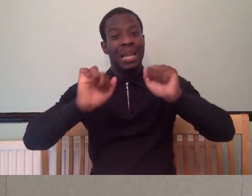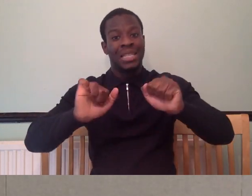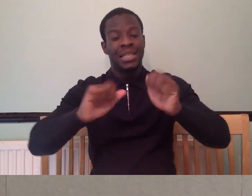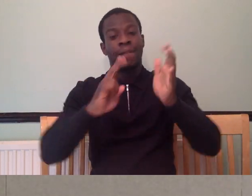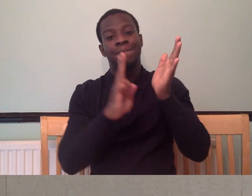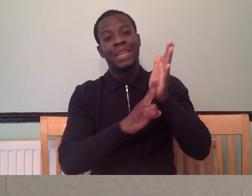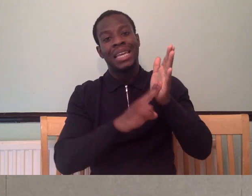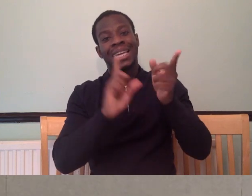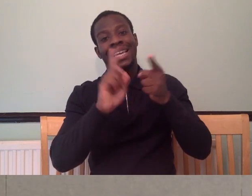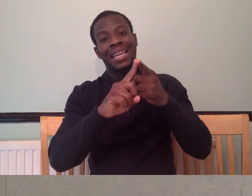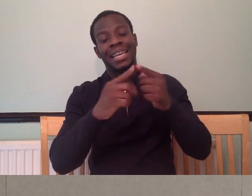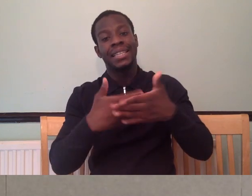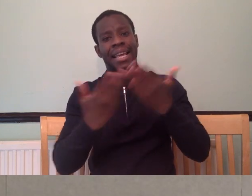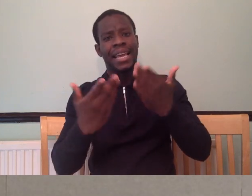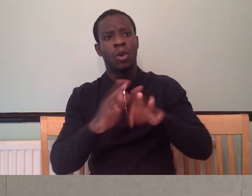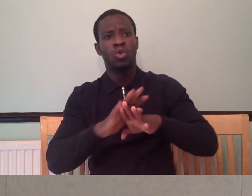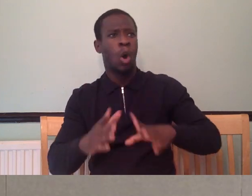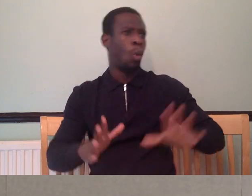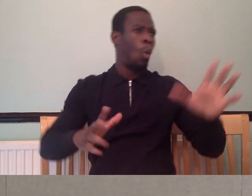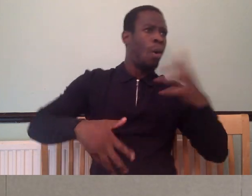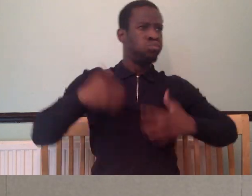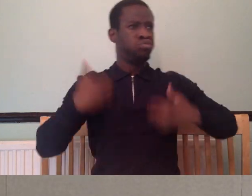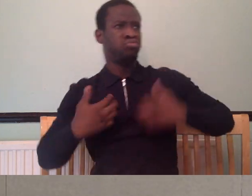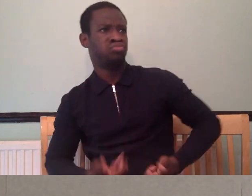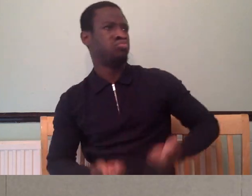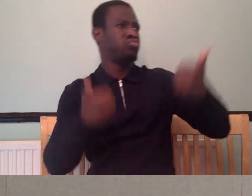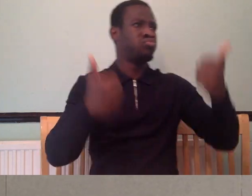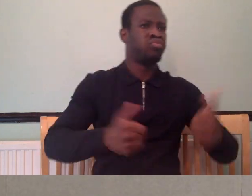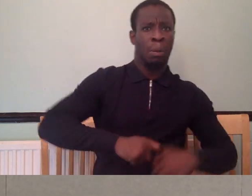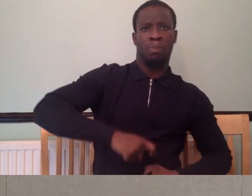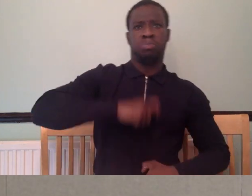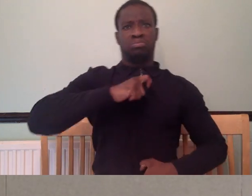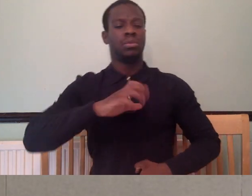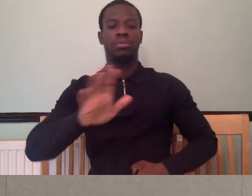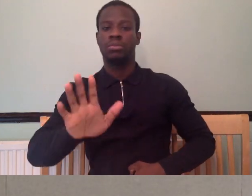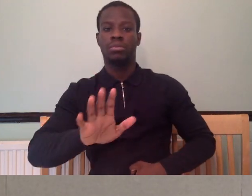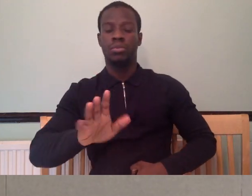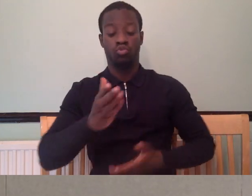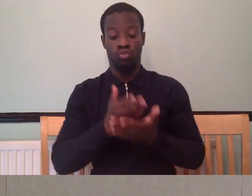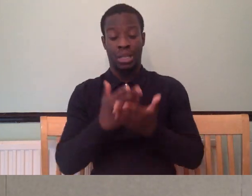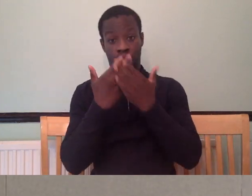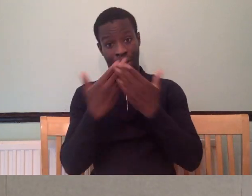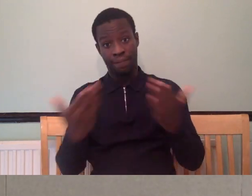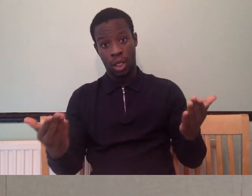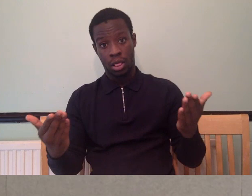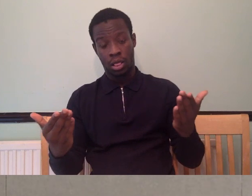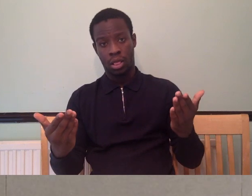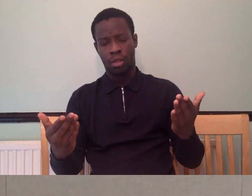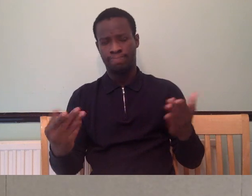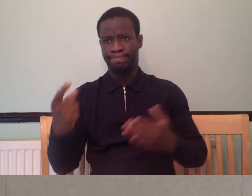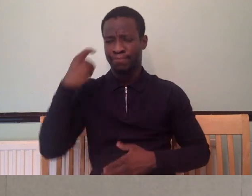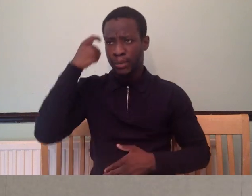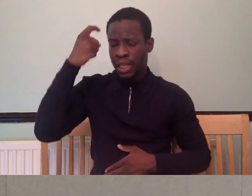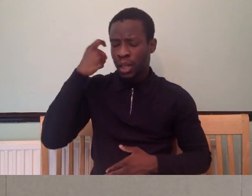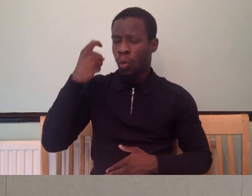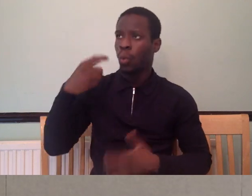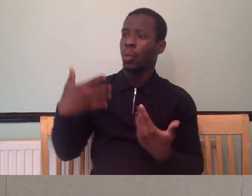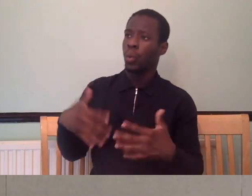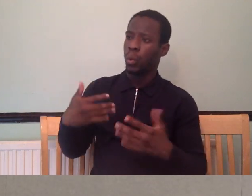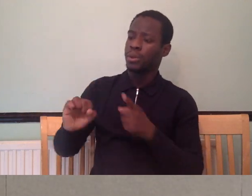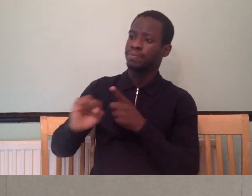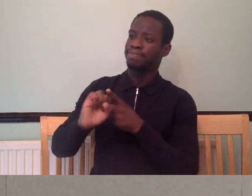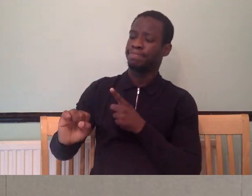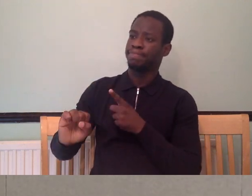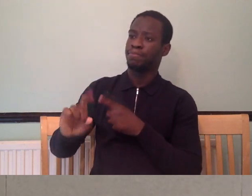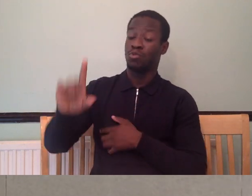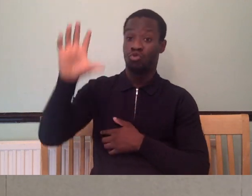Day. We didn't gloat. We were respectful and reverential, but